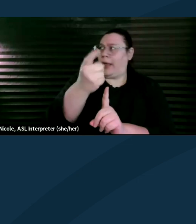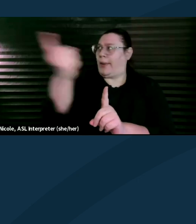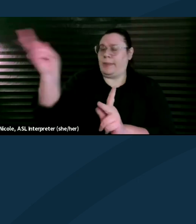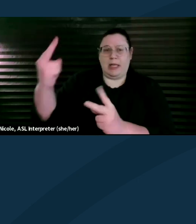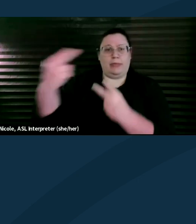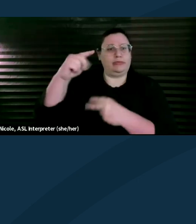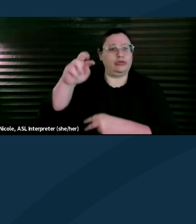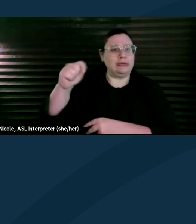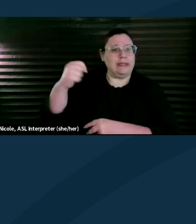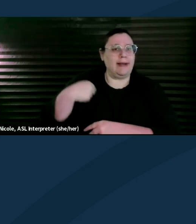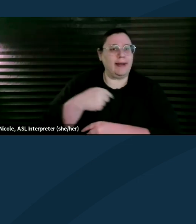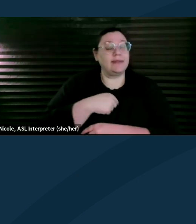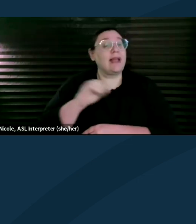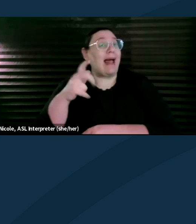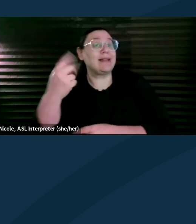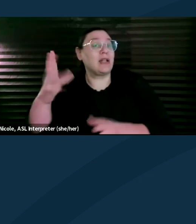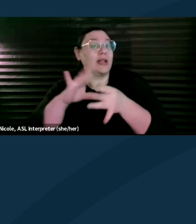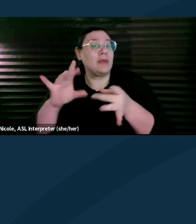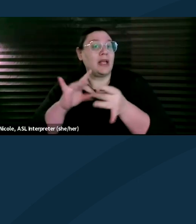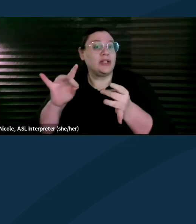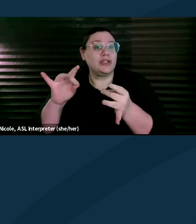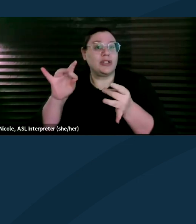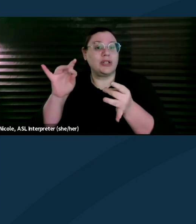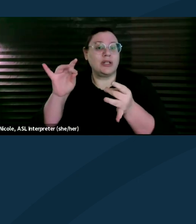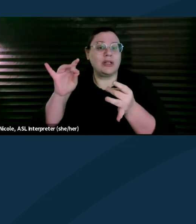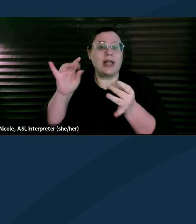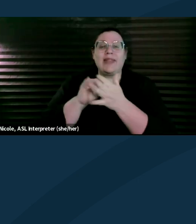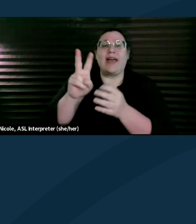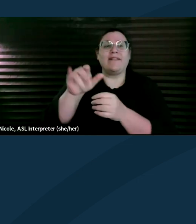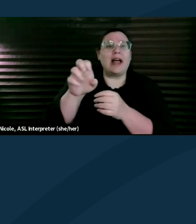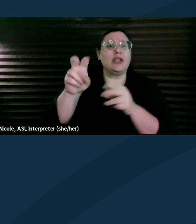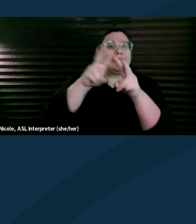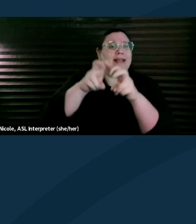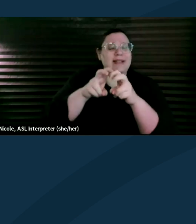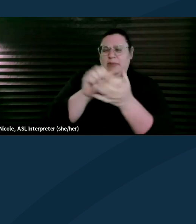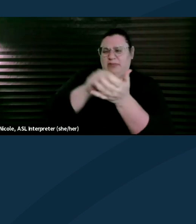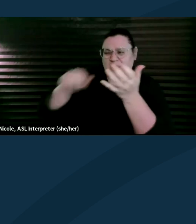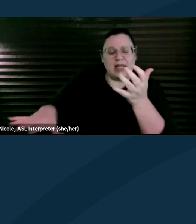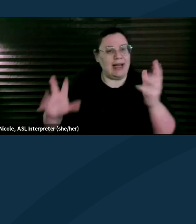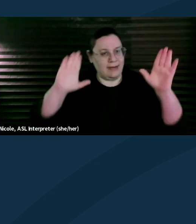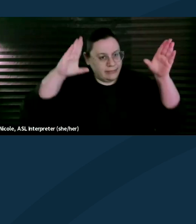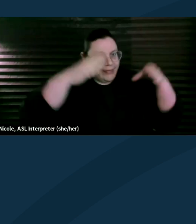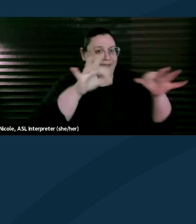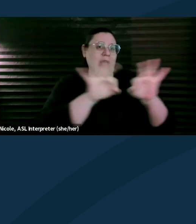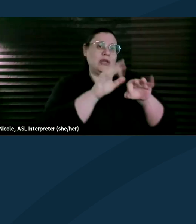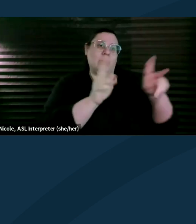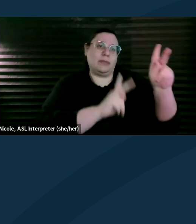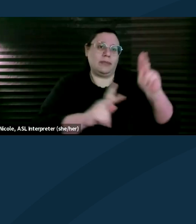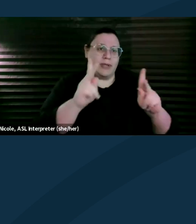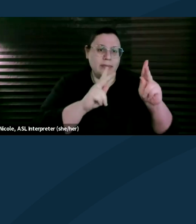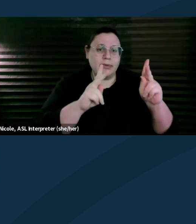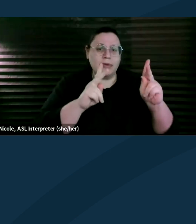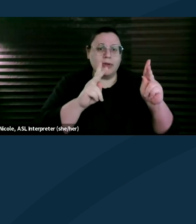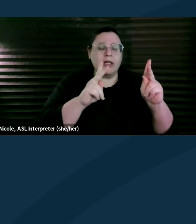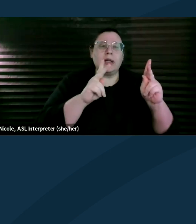And Allison mentioned this, it eliminate value assessment method that places more value on people without disability than people